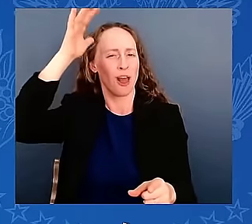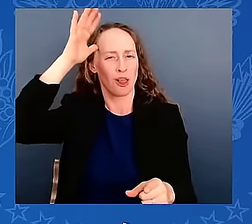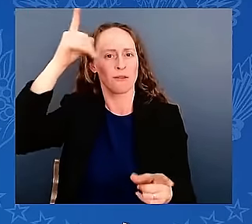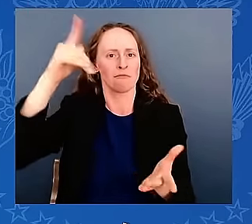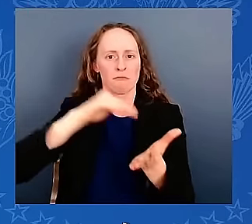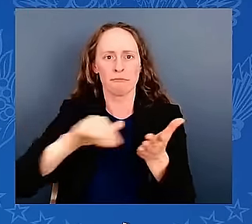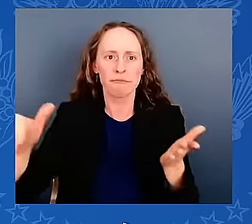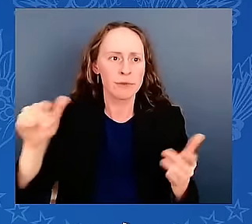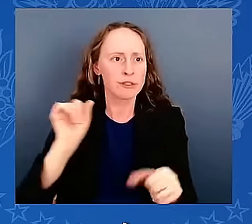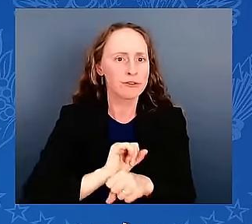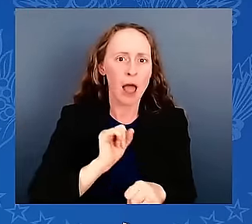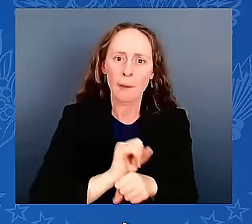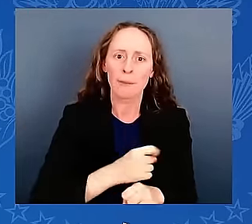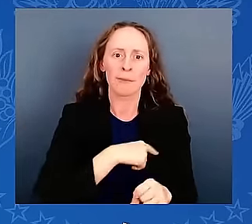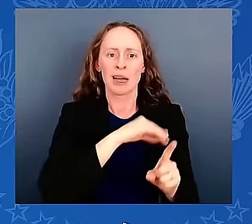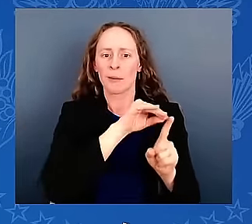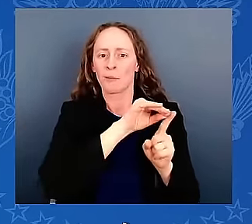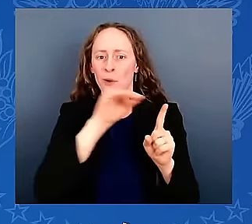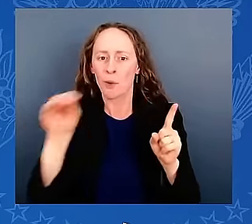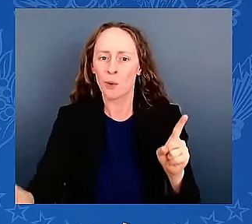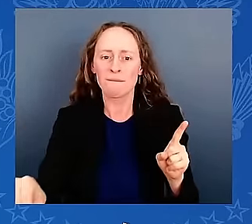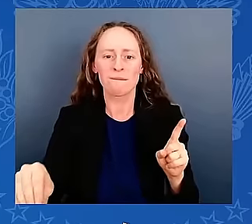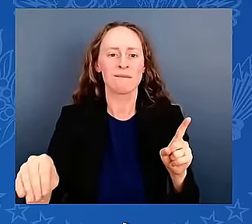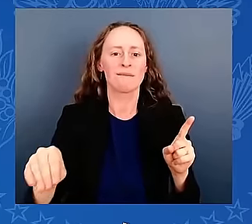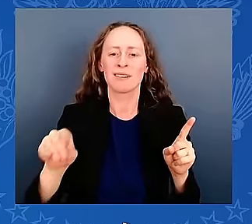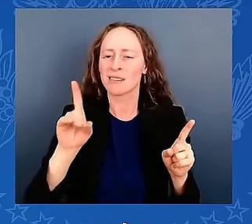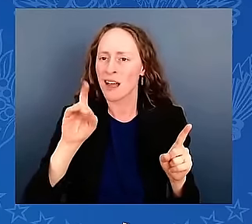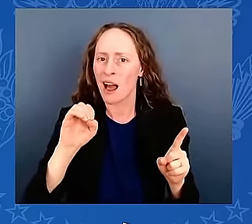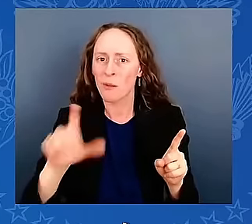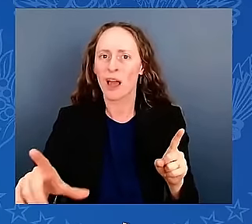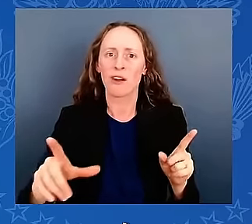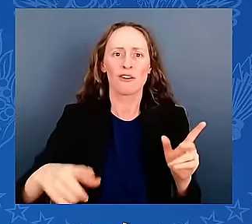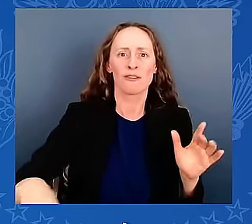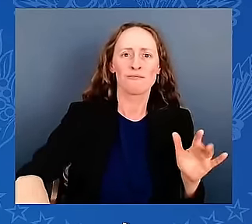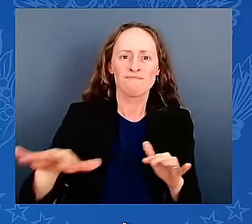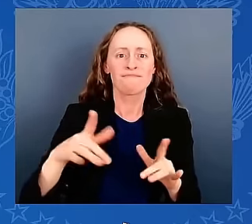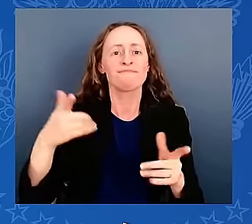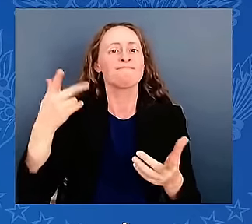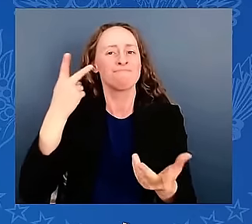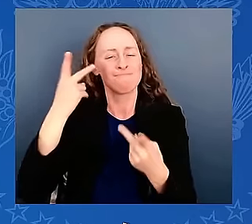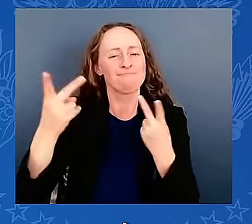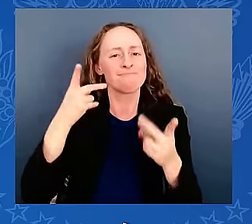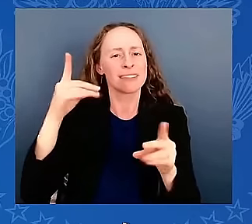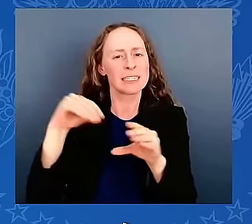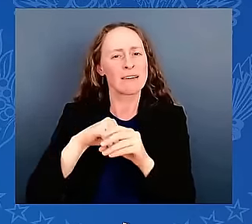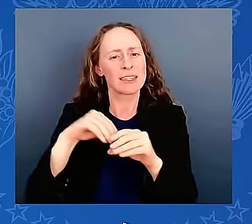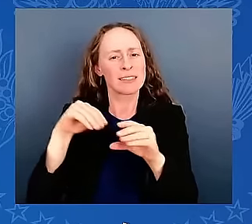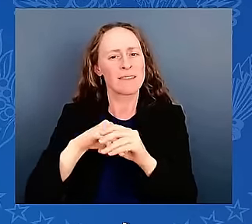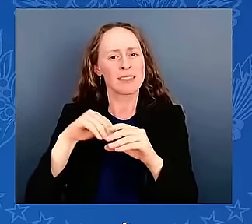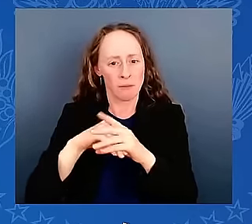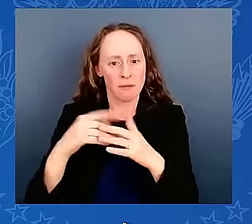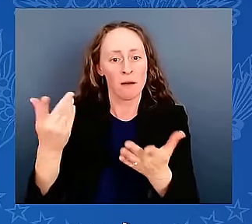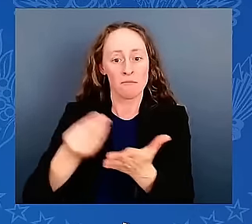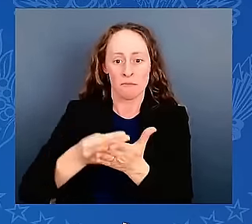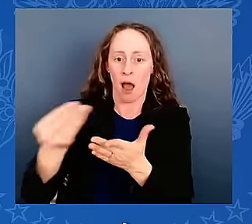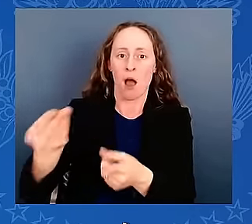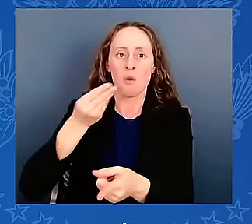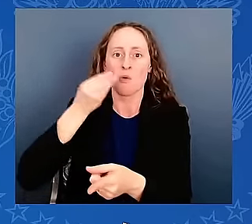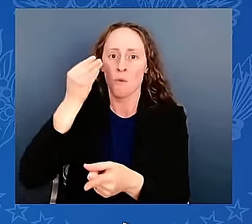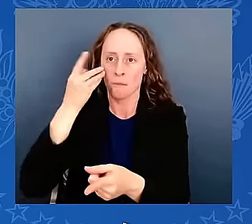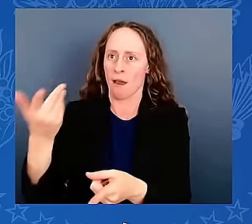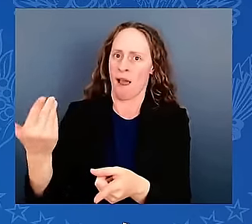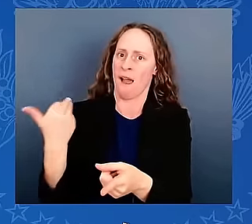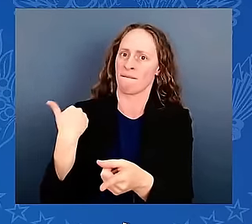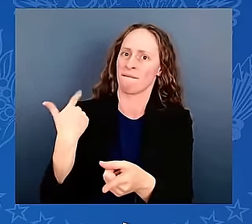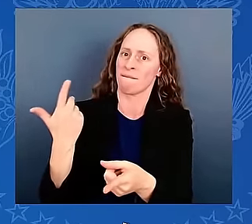you build equity. As small as a three-bedroom split-level home with four kids and a grandpa living with us. But it was a home, and he was